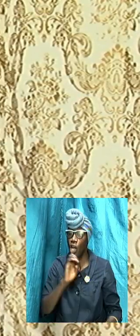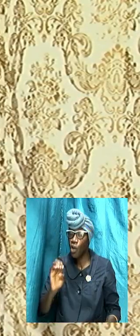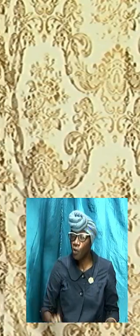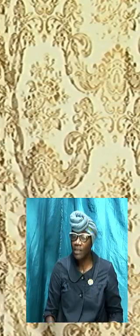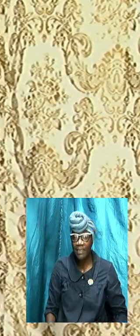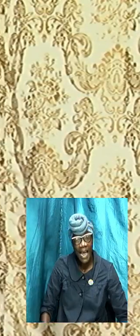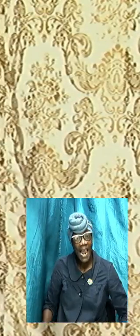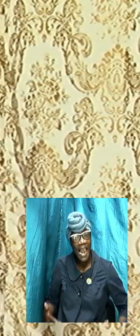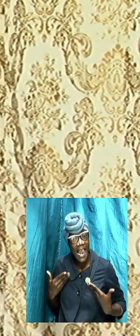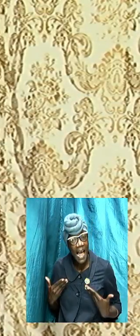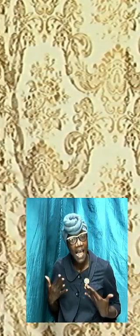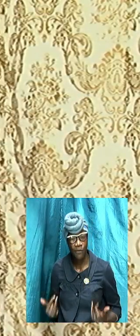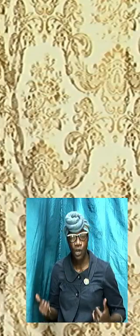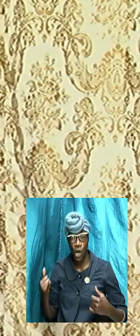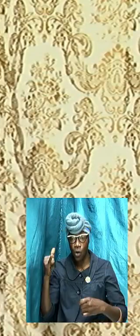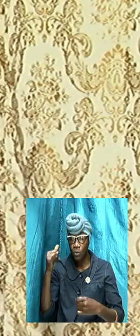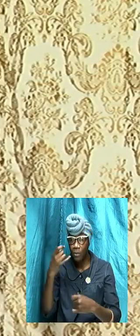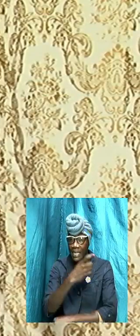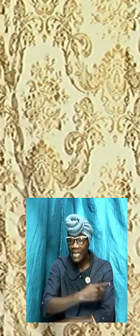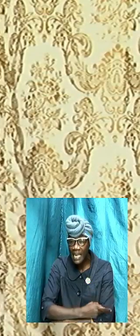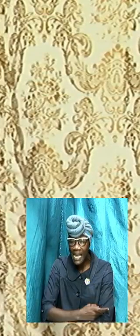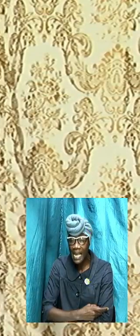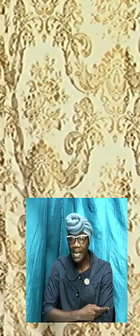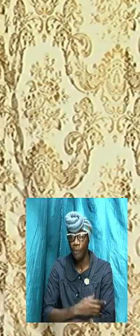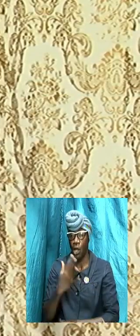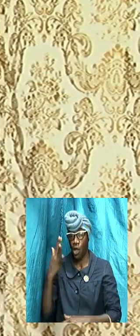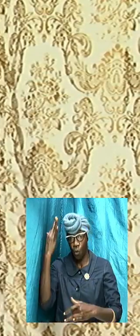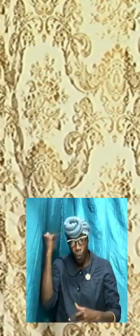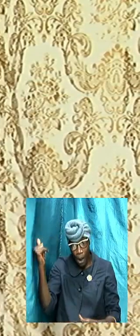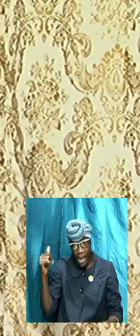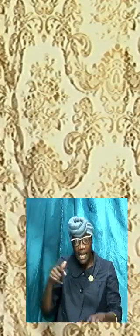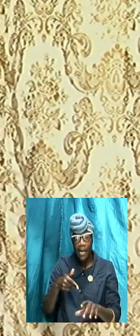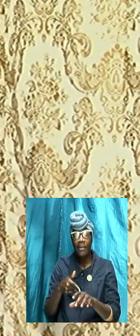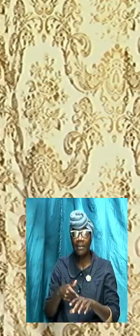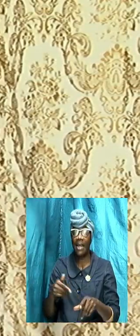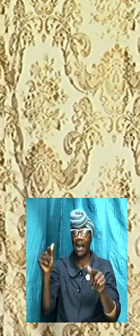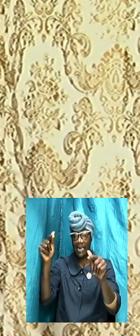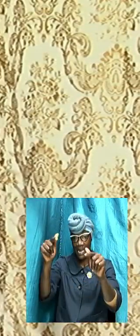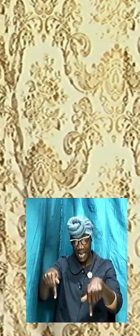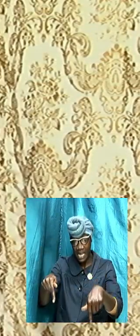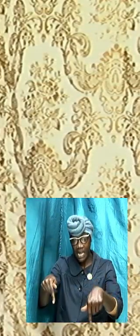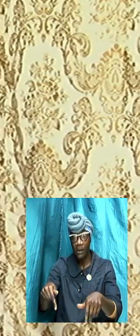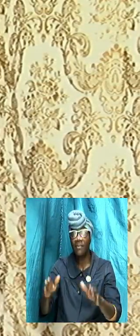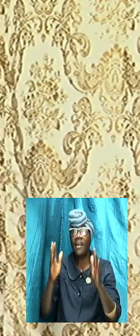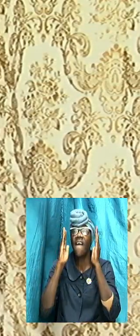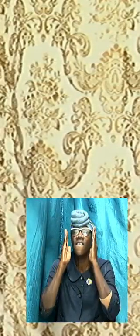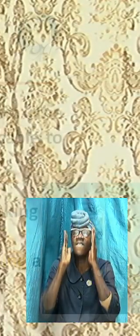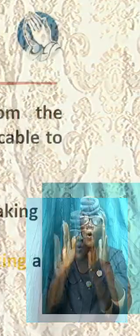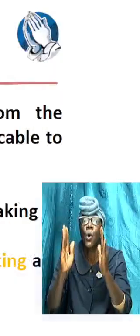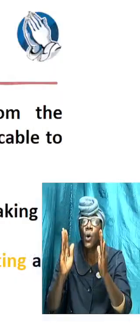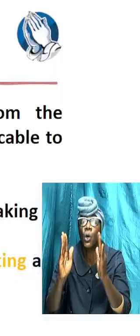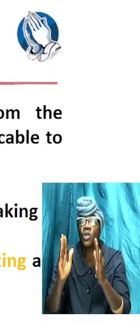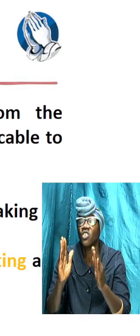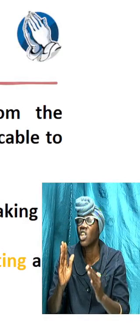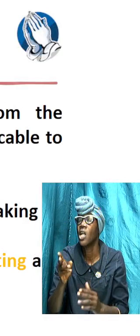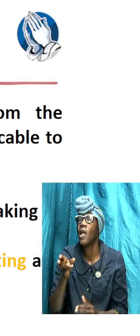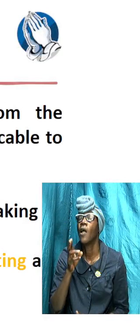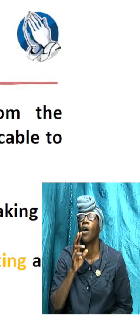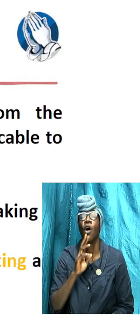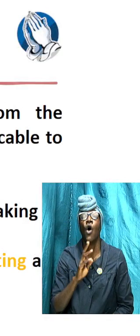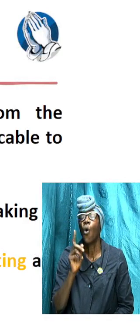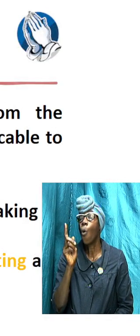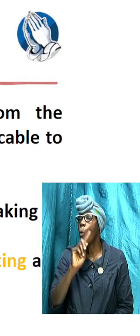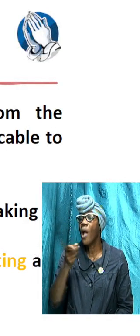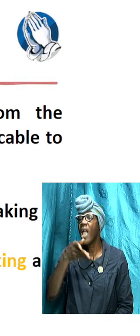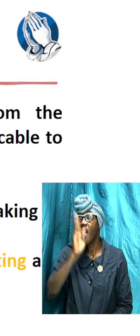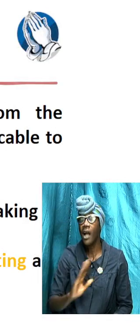So what I got from that and why I started here is that the focus is to be on where God is taking us and